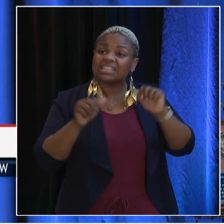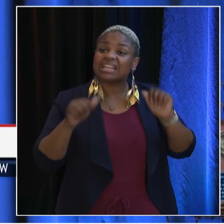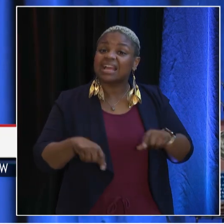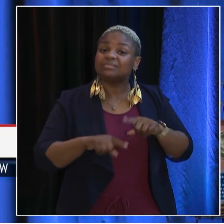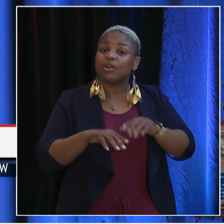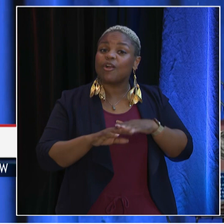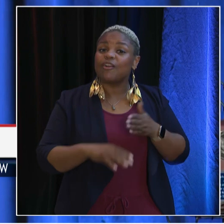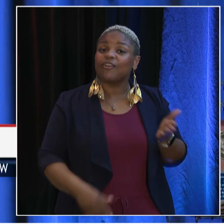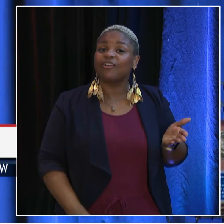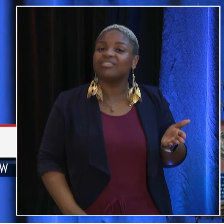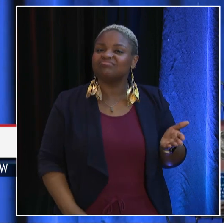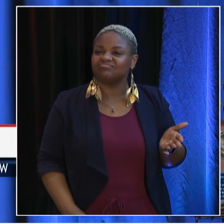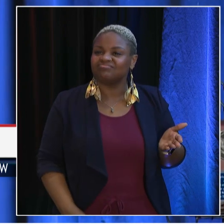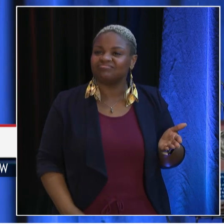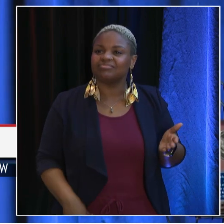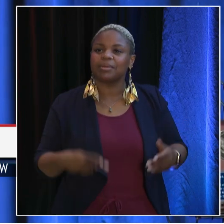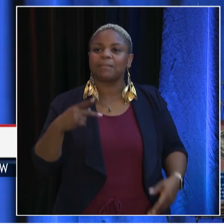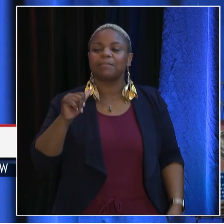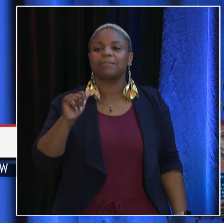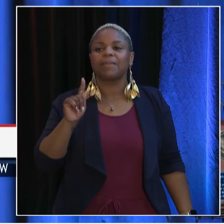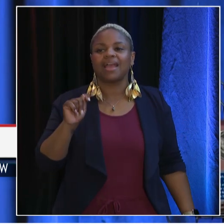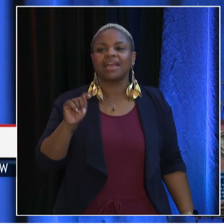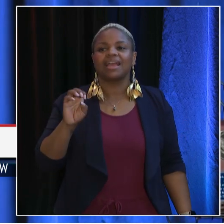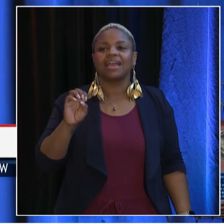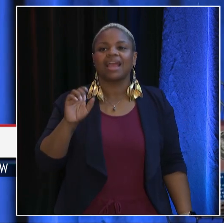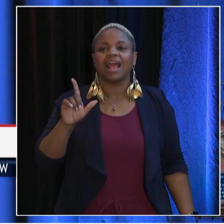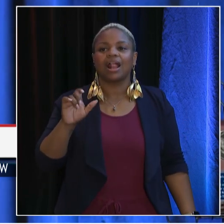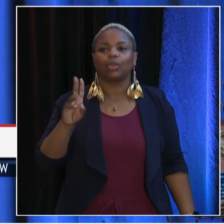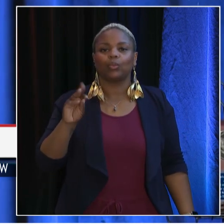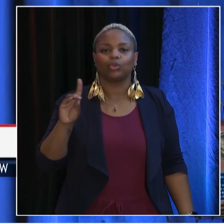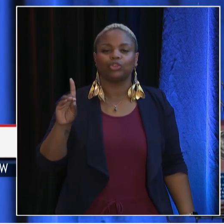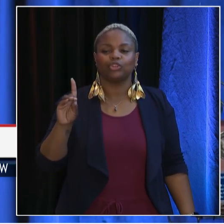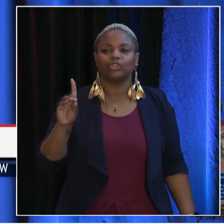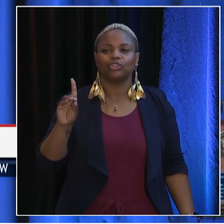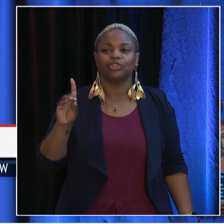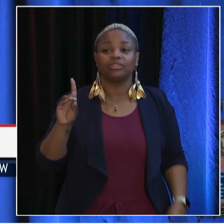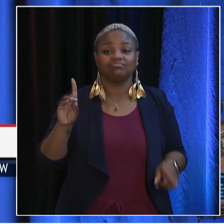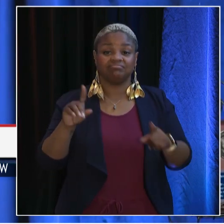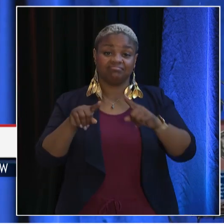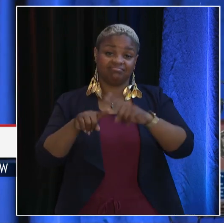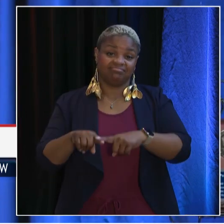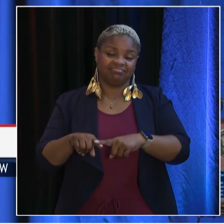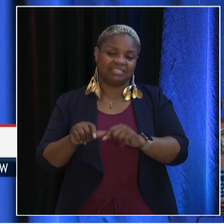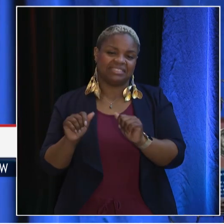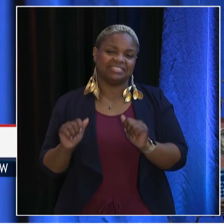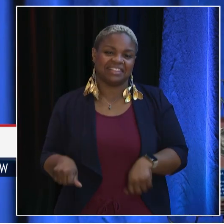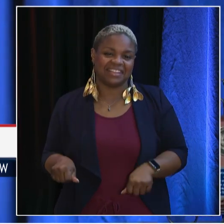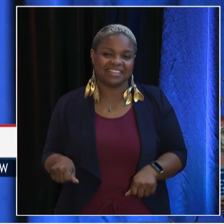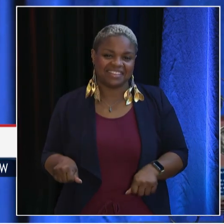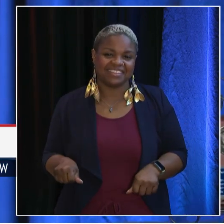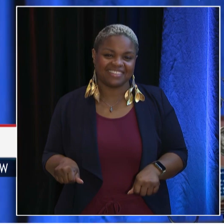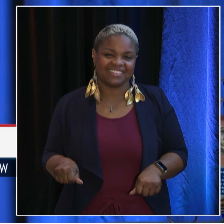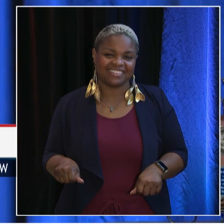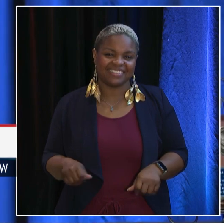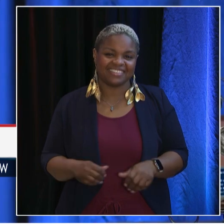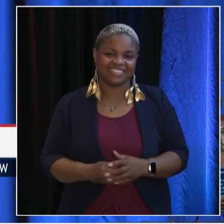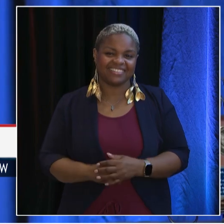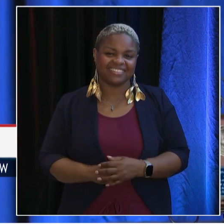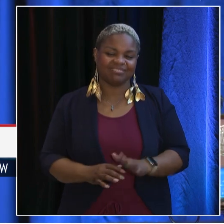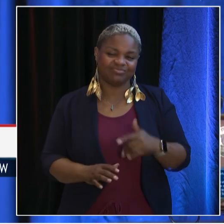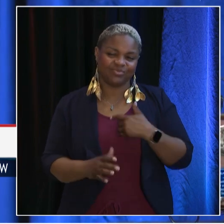count on. It brings me great honor to highlight the service of